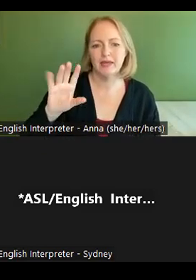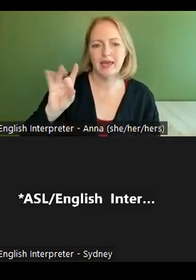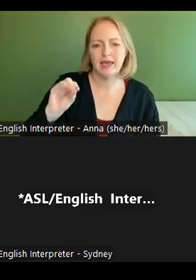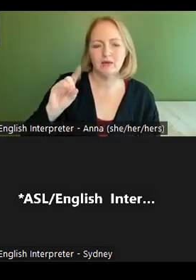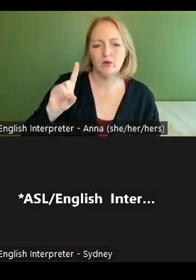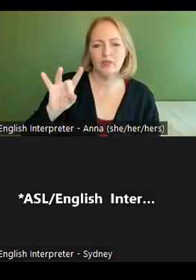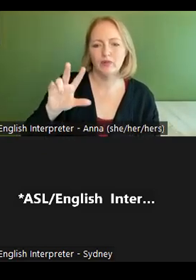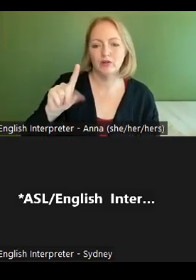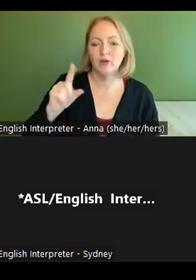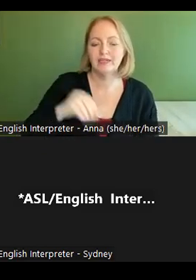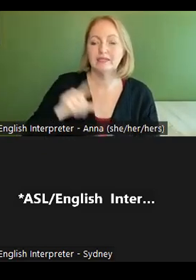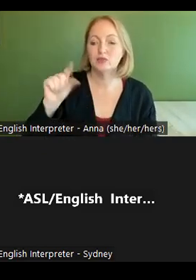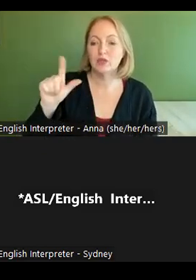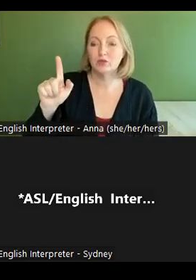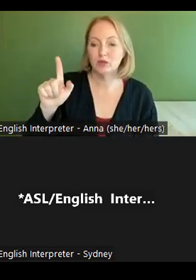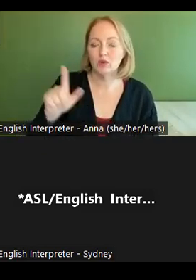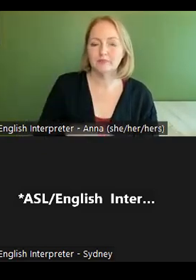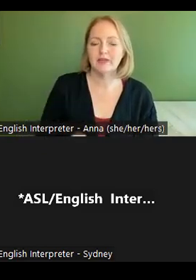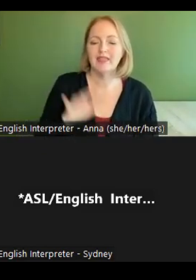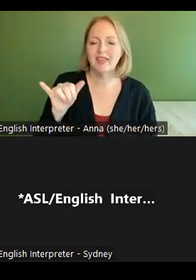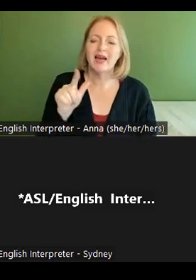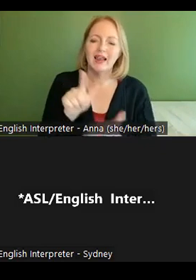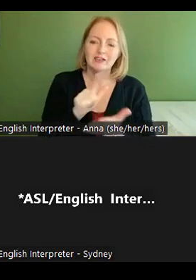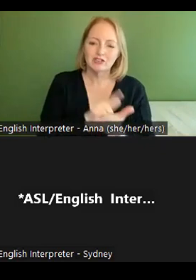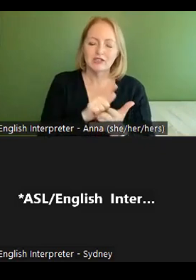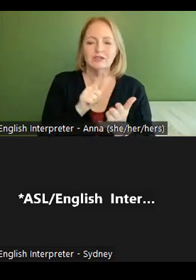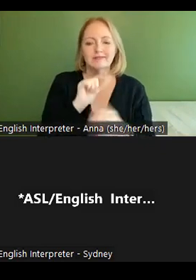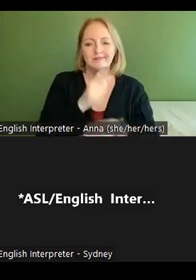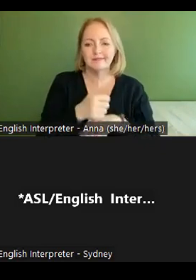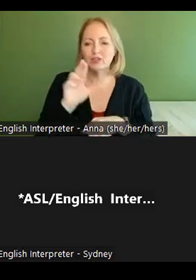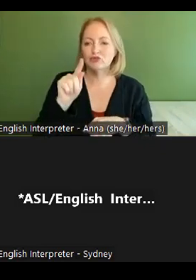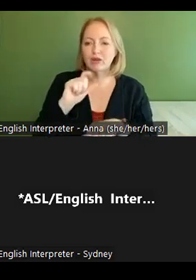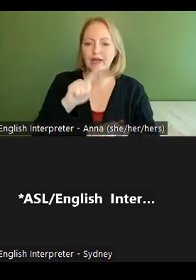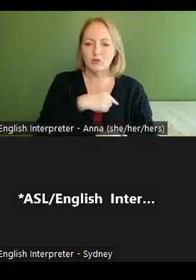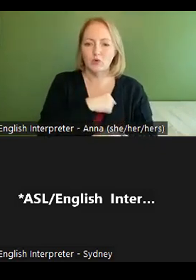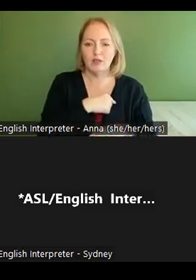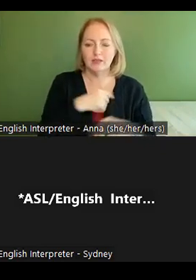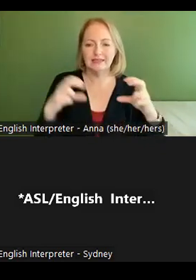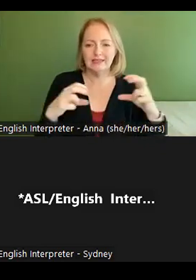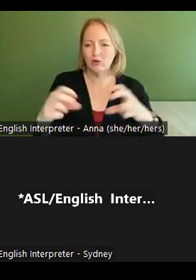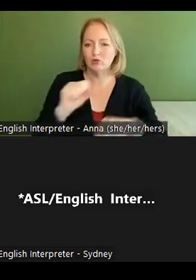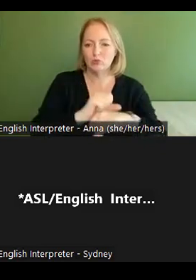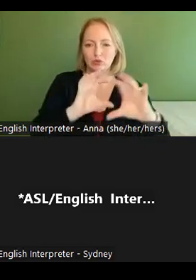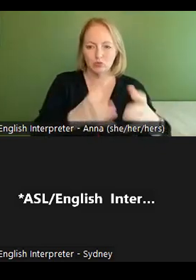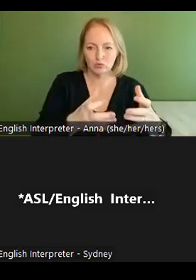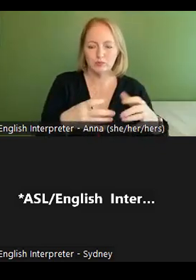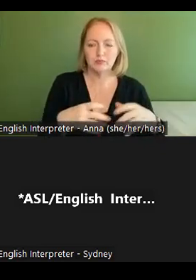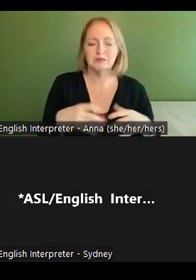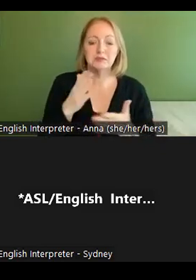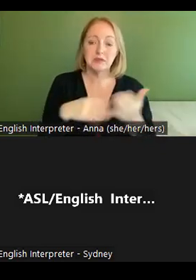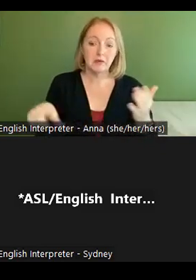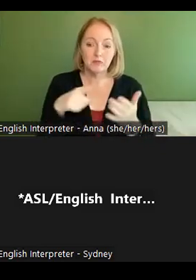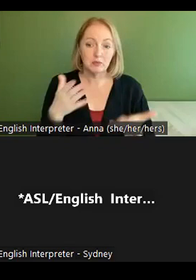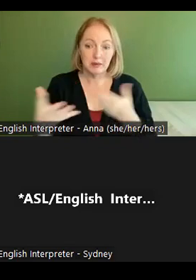2021, which that legislation formed a rate and quality stakeholder work group, which some of you may